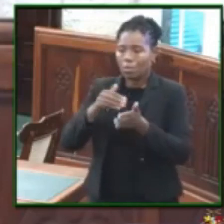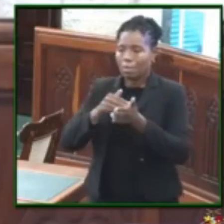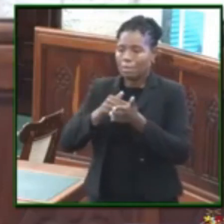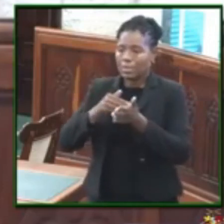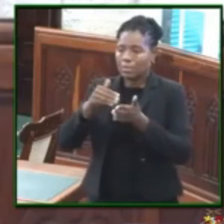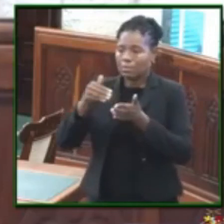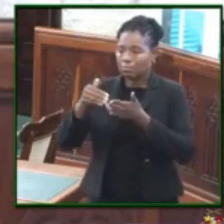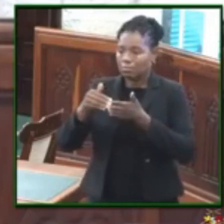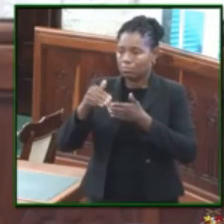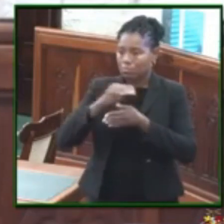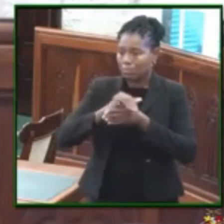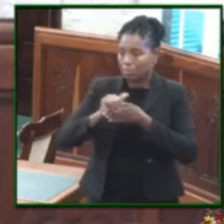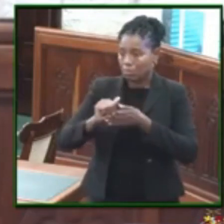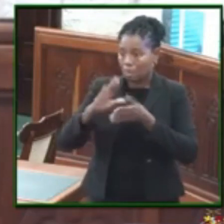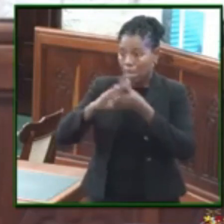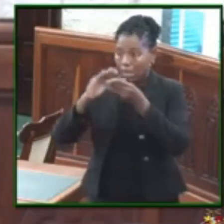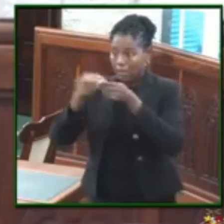here.